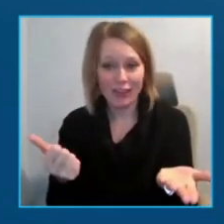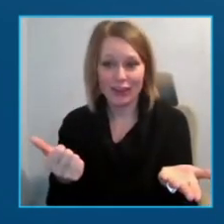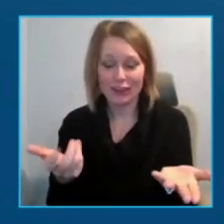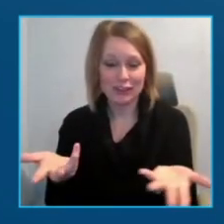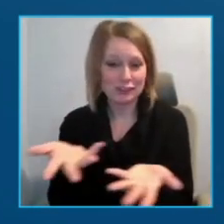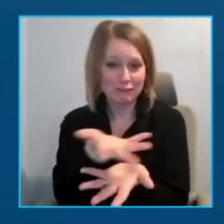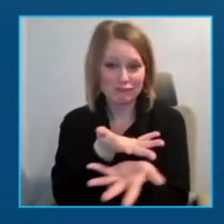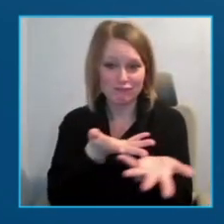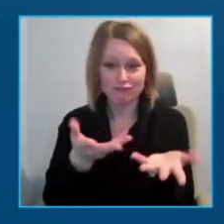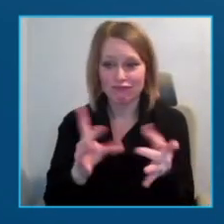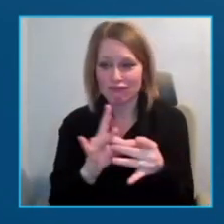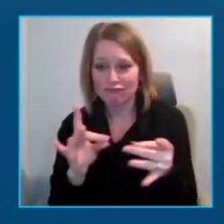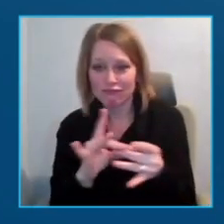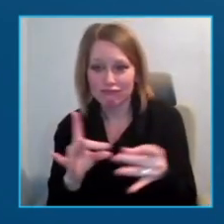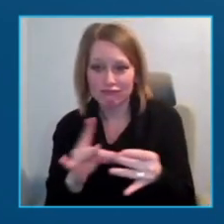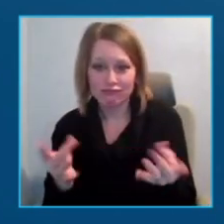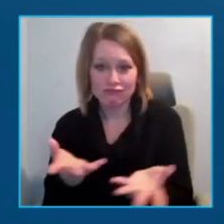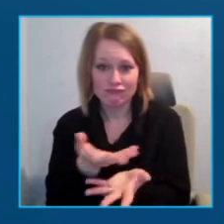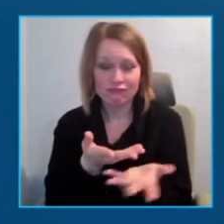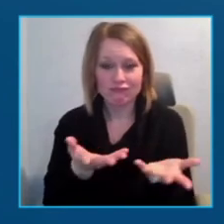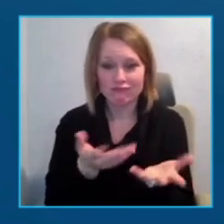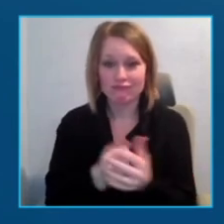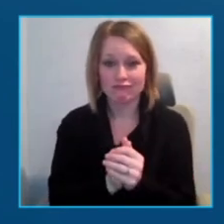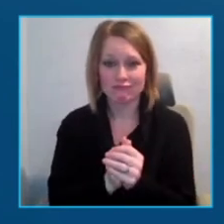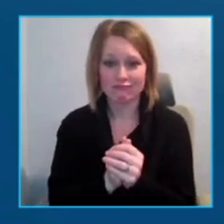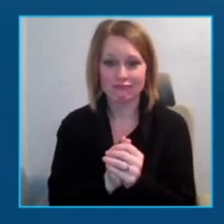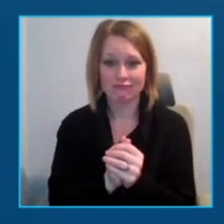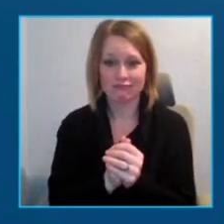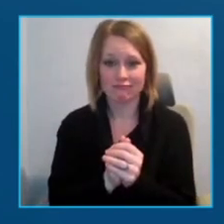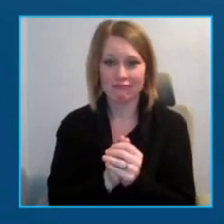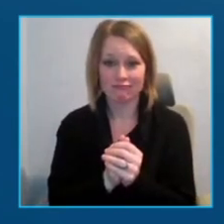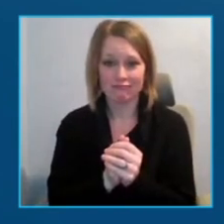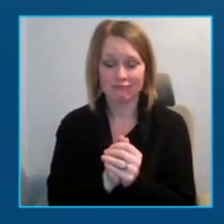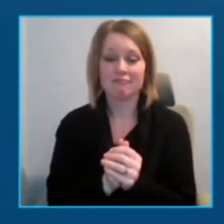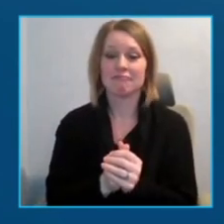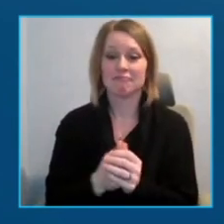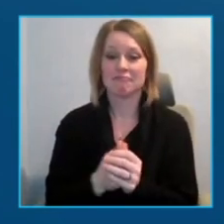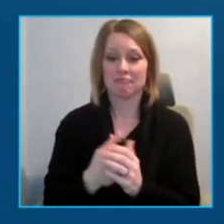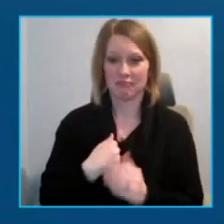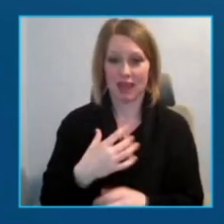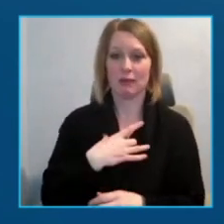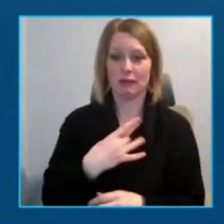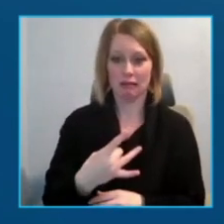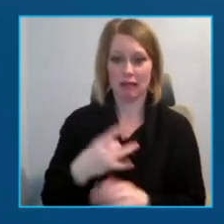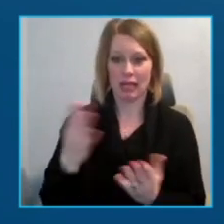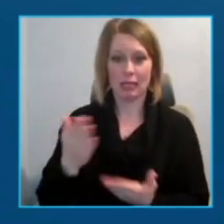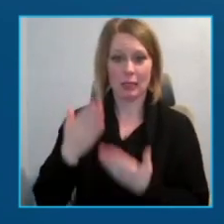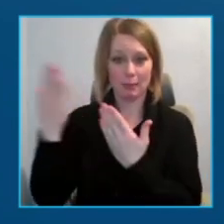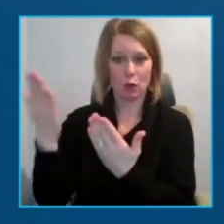any other matters to come before the committee, I will entertain a motion to adjourn.